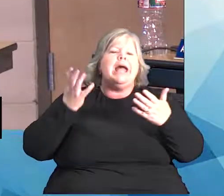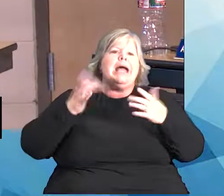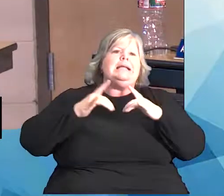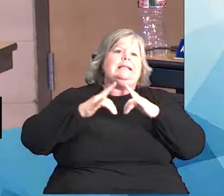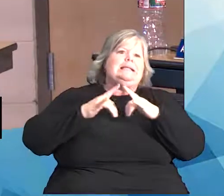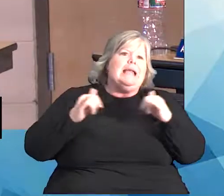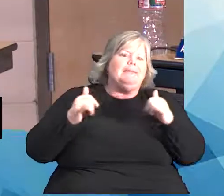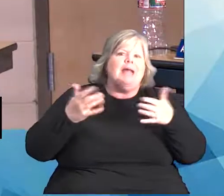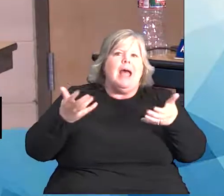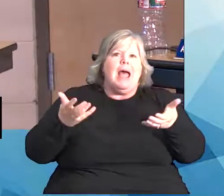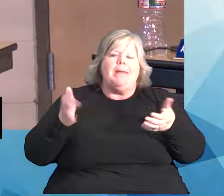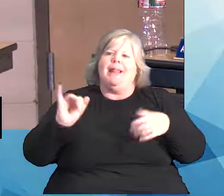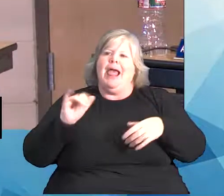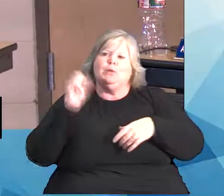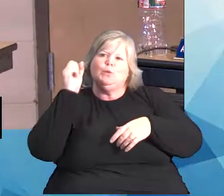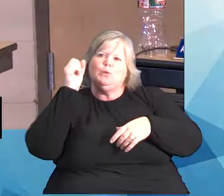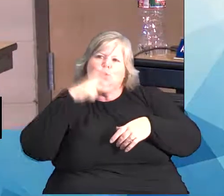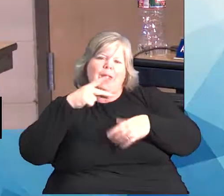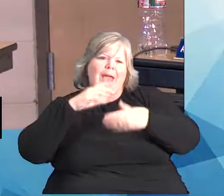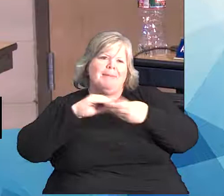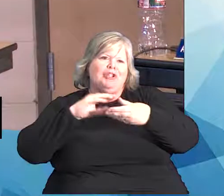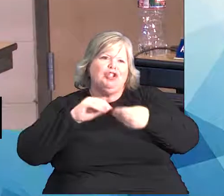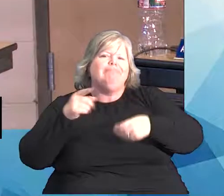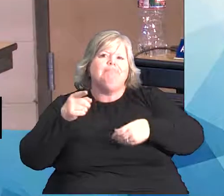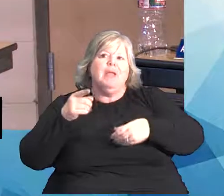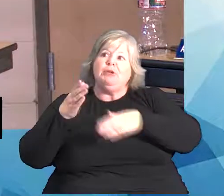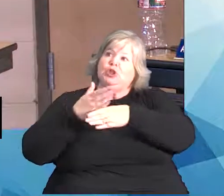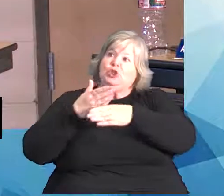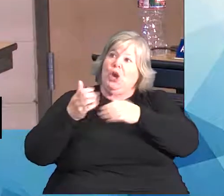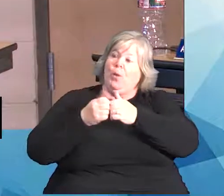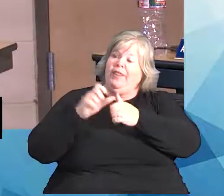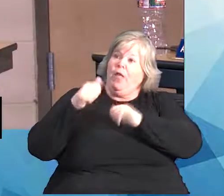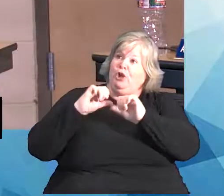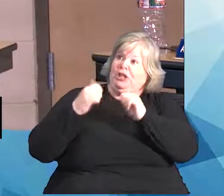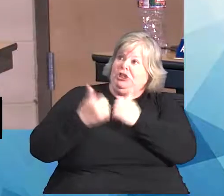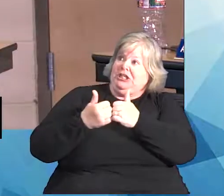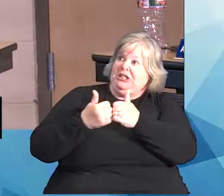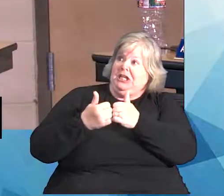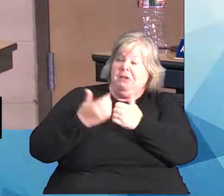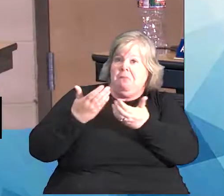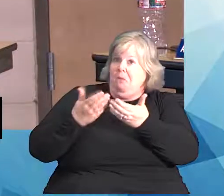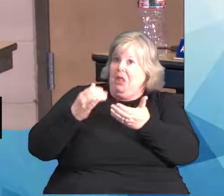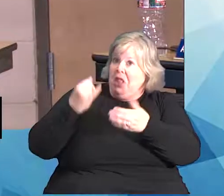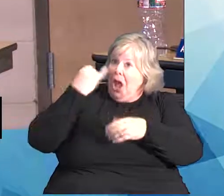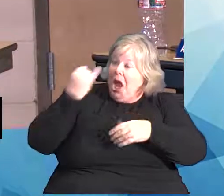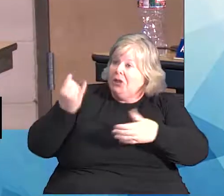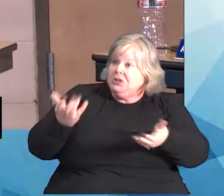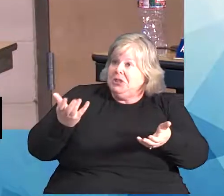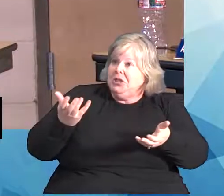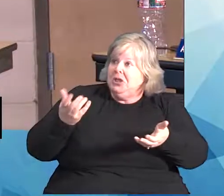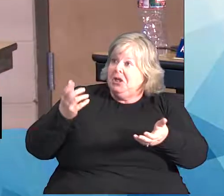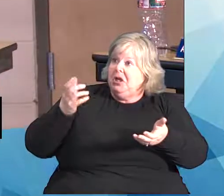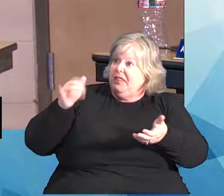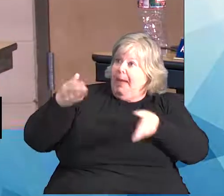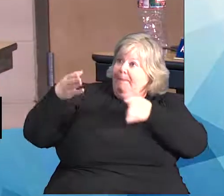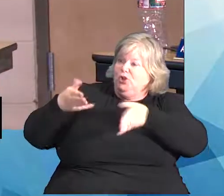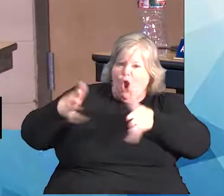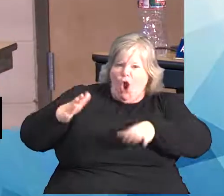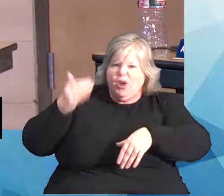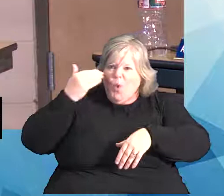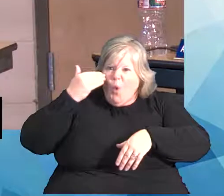sharing, as Suke had mentioned, with another agency might be helpful. That person would have a knowledge of